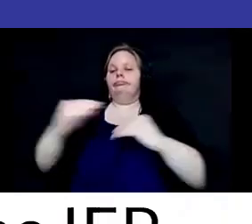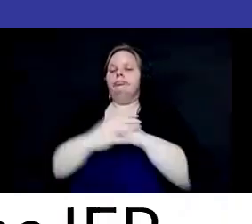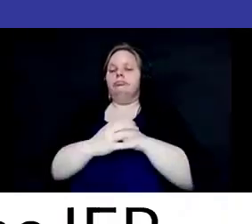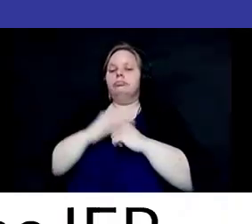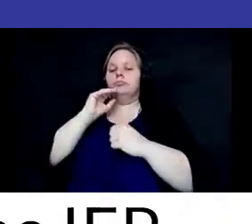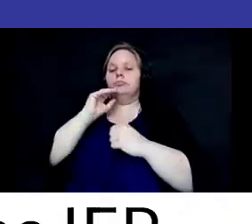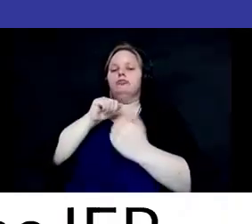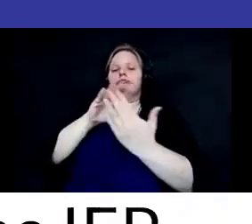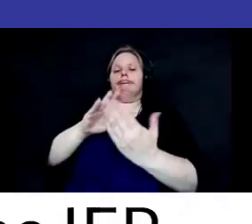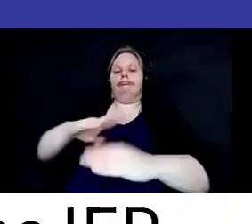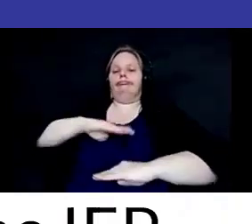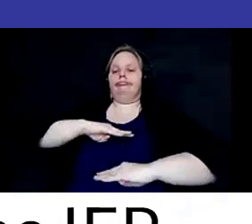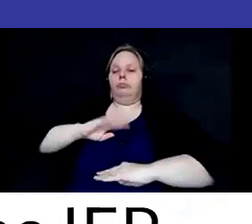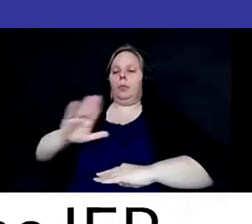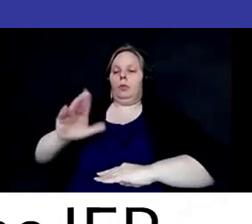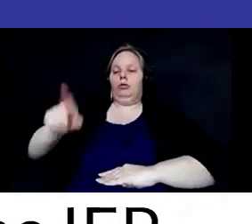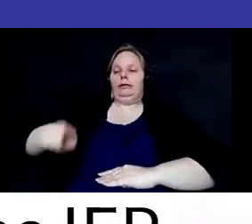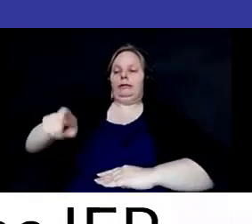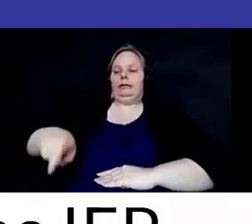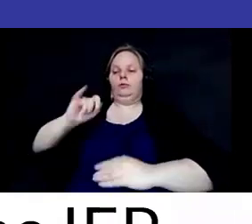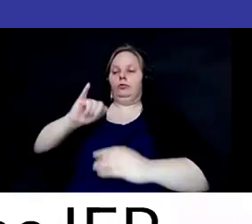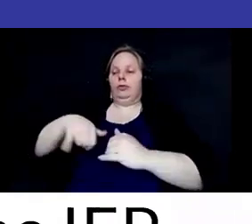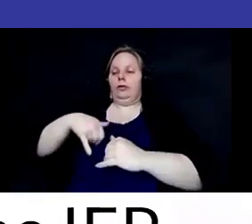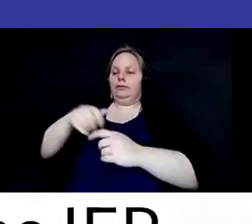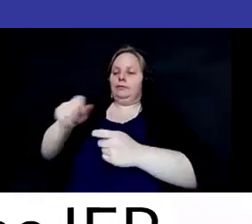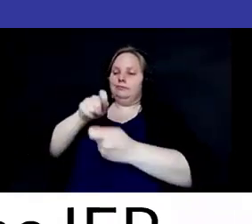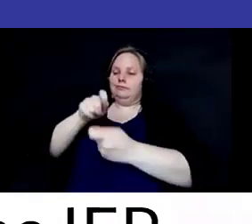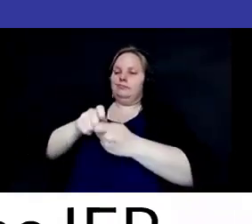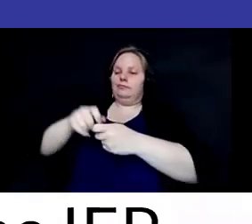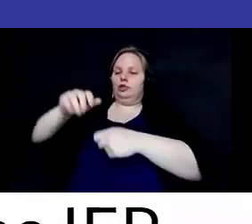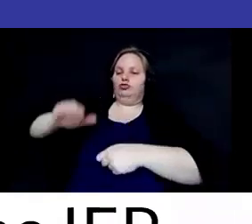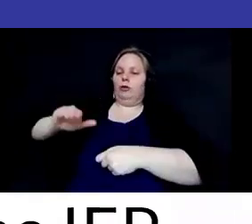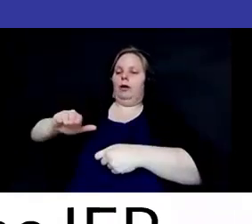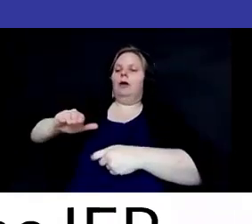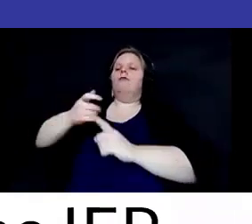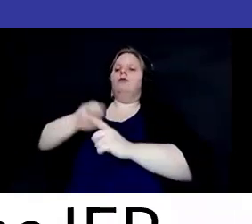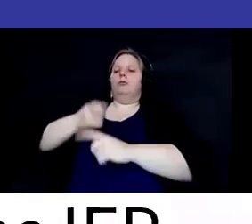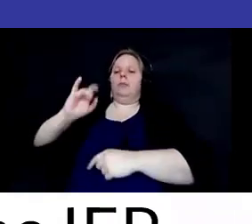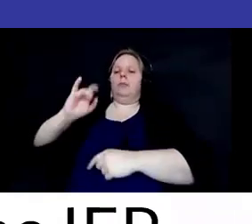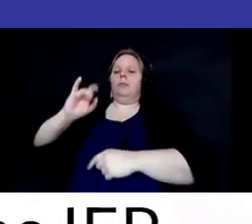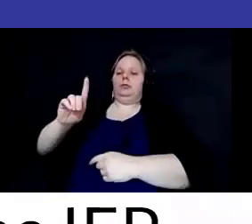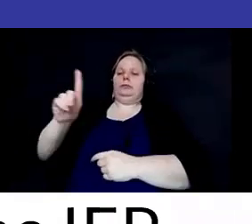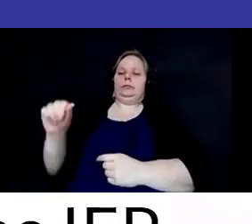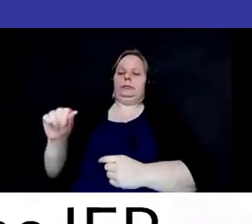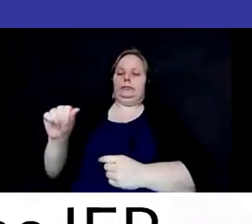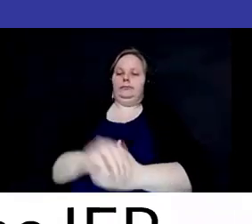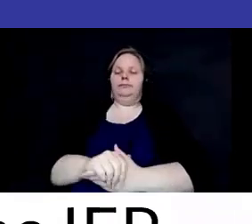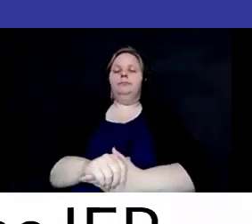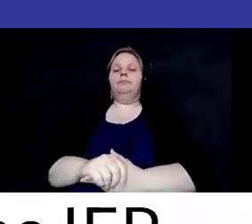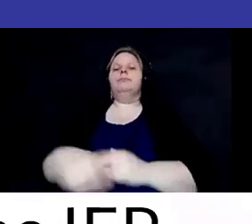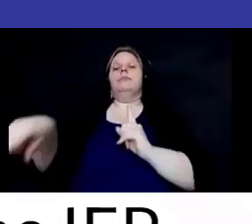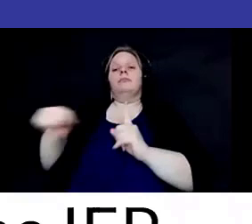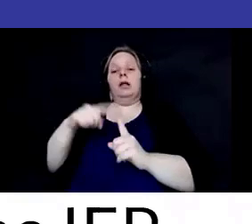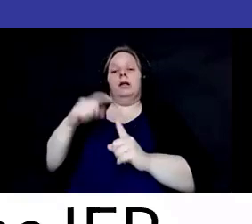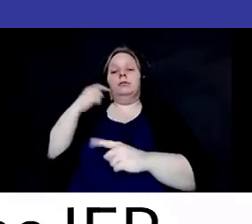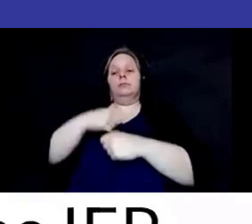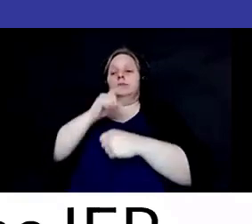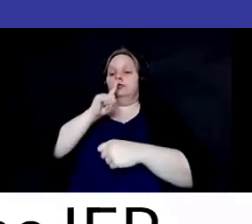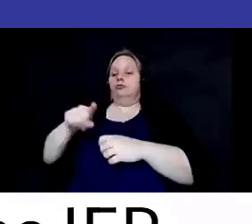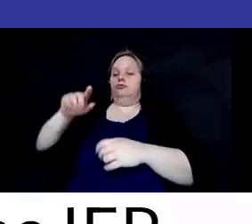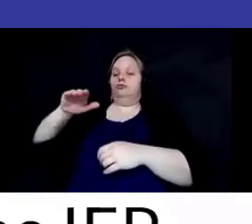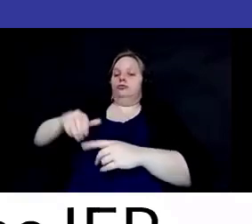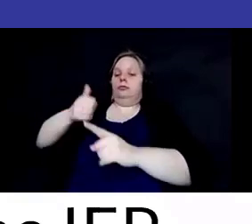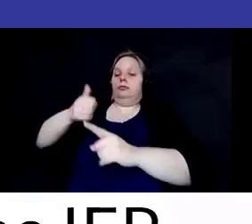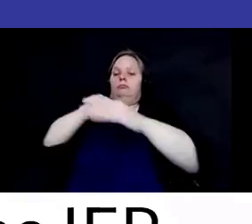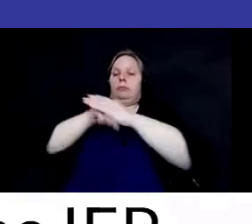to address the unique needs of the child that result from the child's disability and to ensure access of the child to the